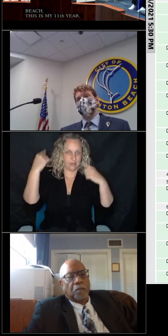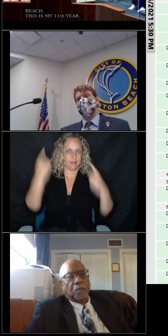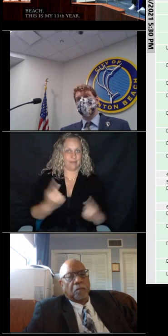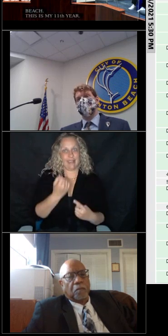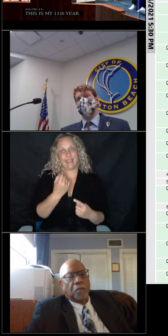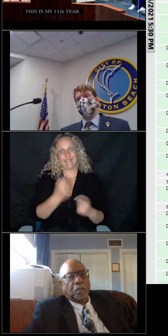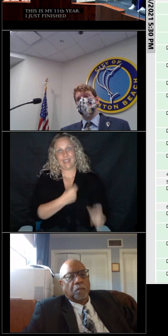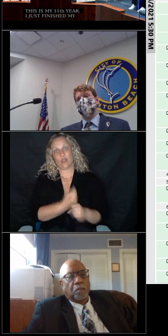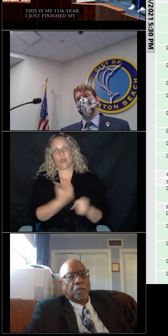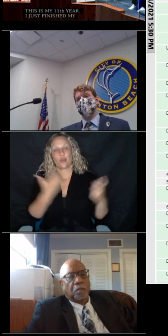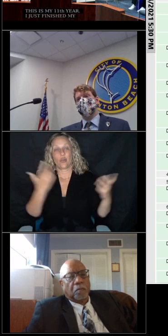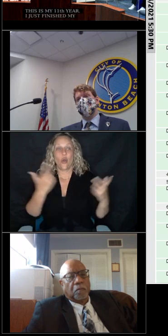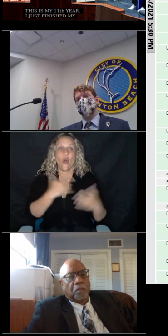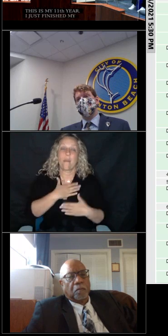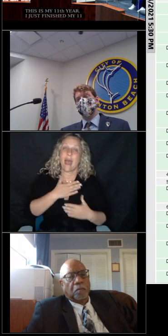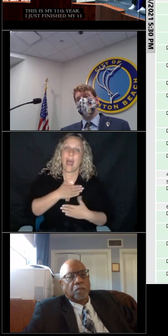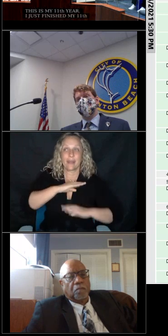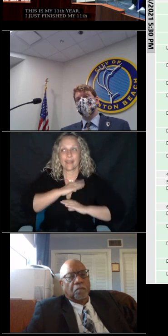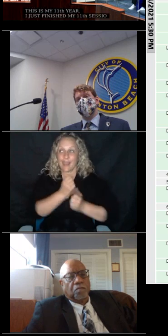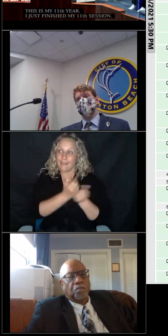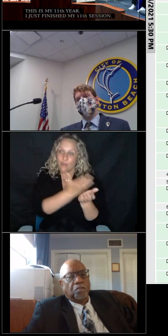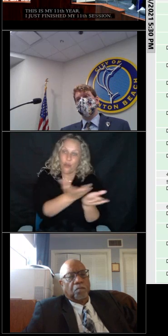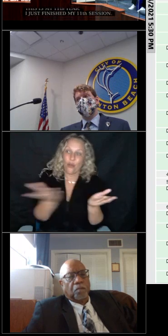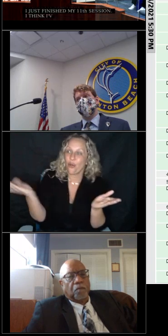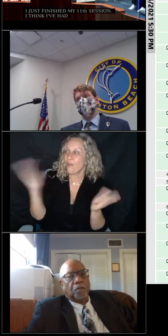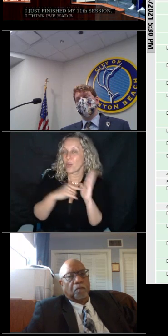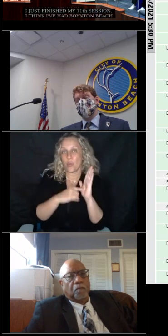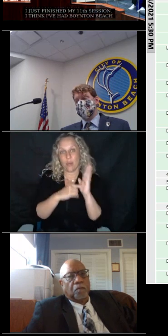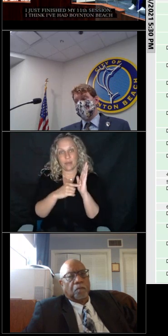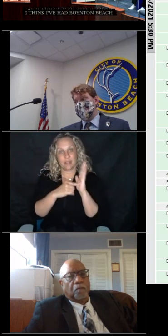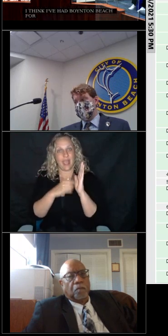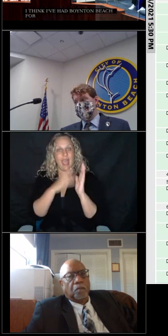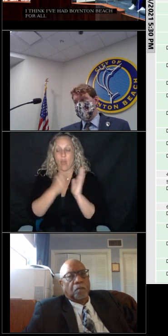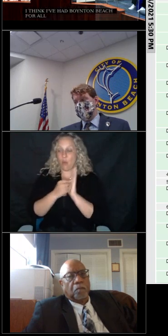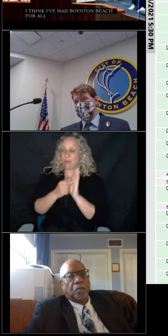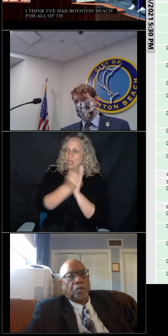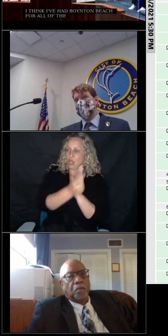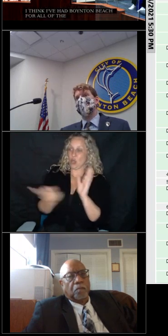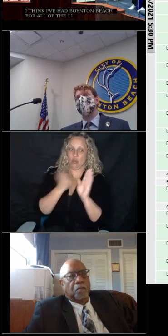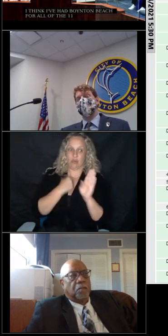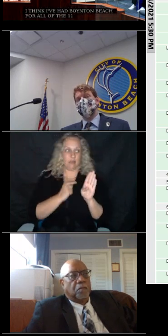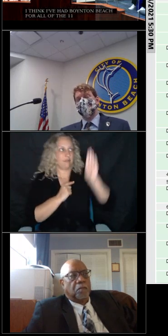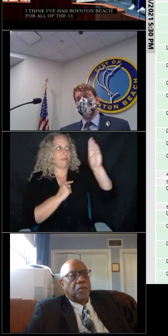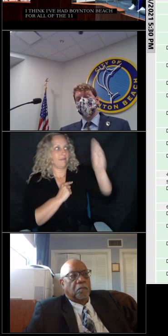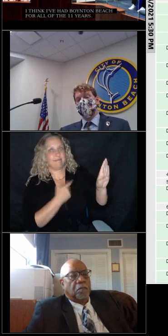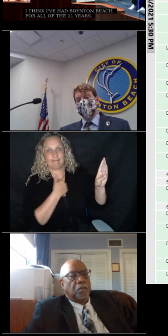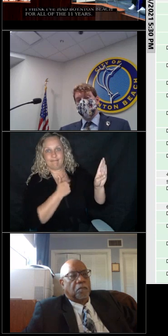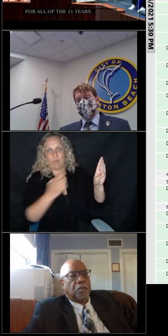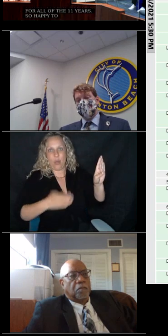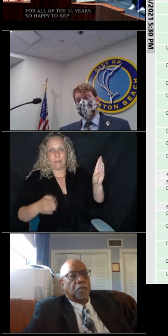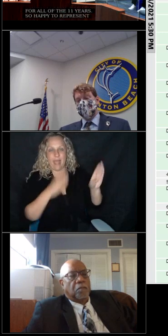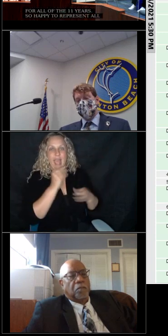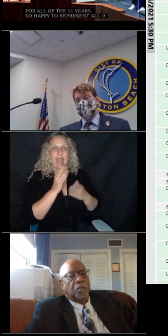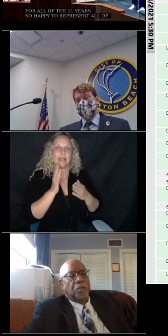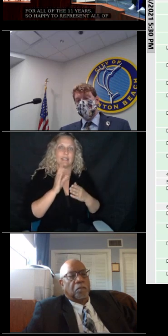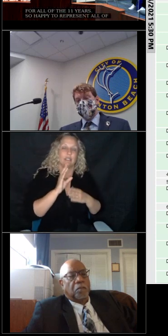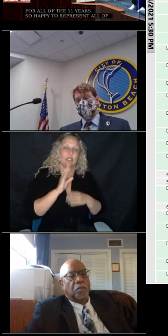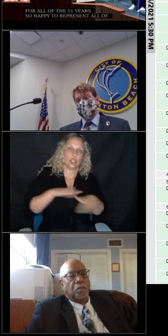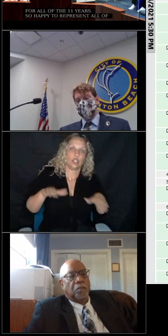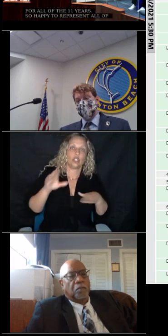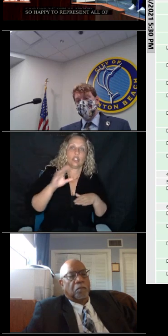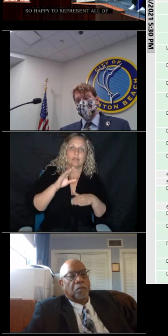years. So happy to have all of you, represent all of you. My office is in Boynton Beach in the Children's Service Council